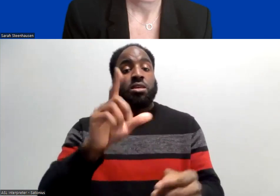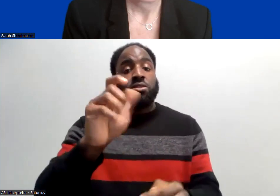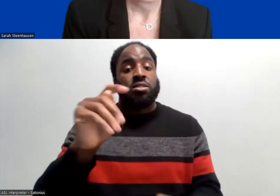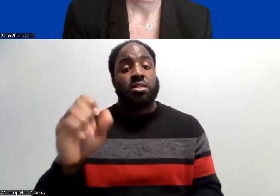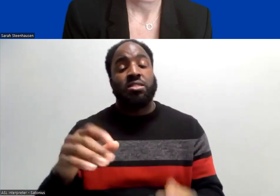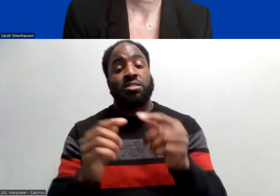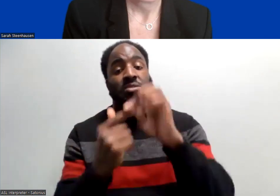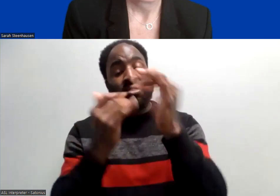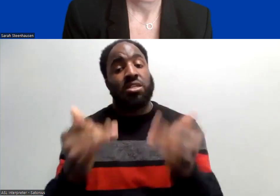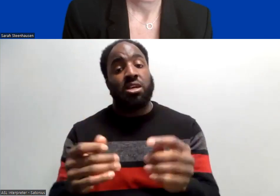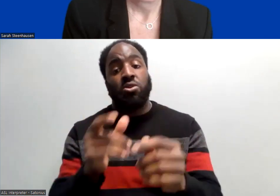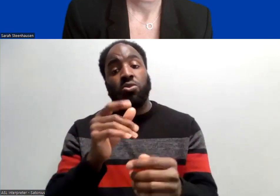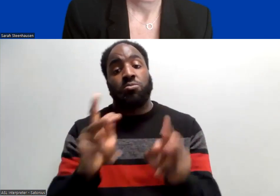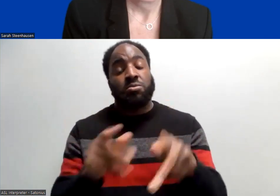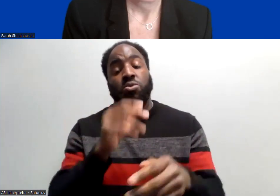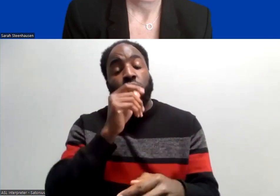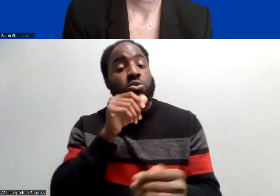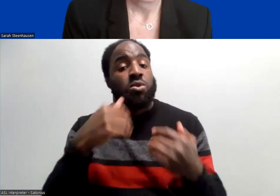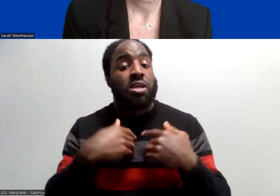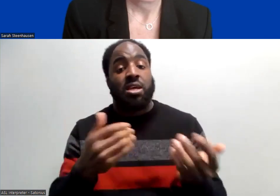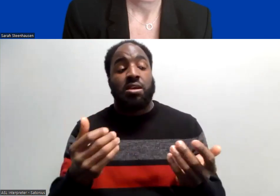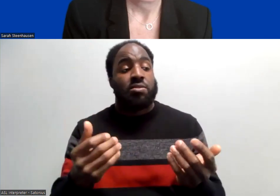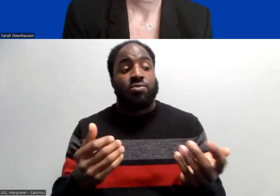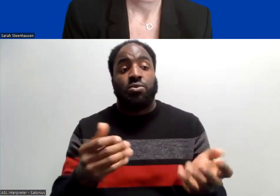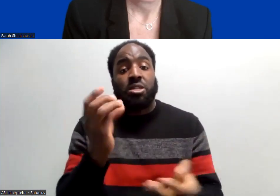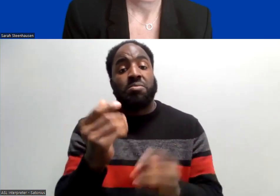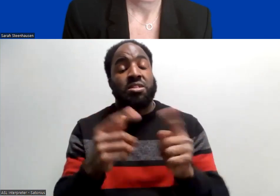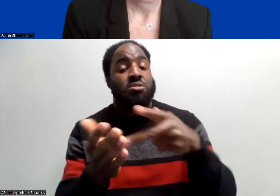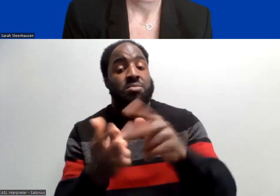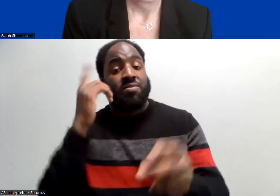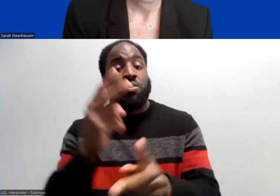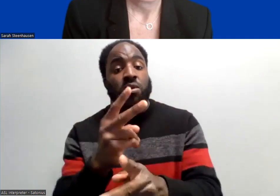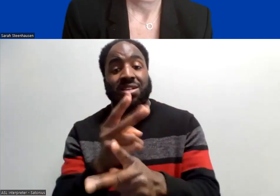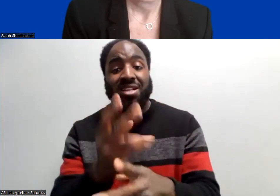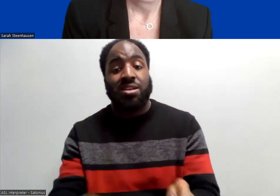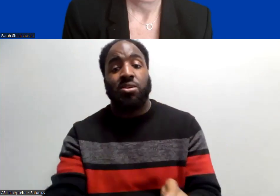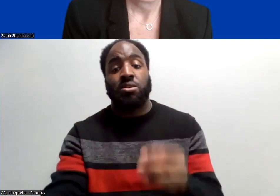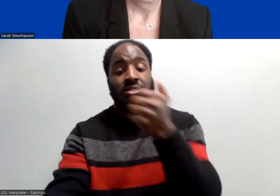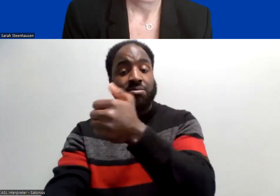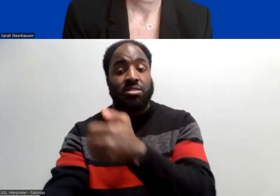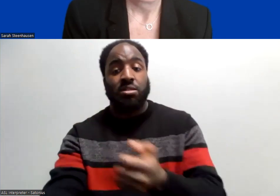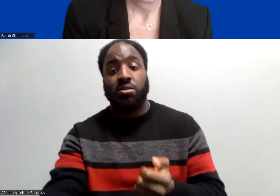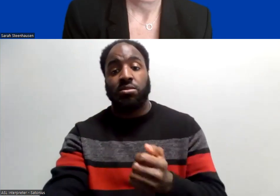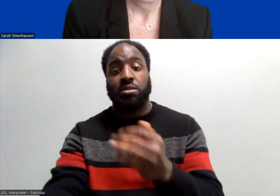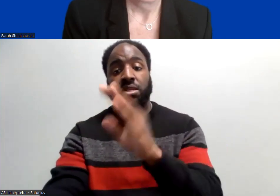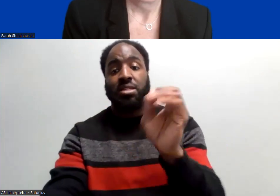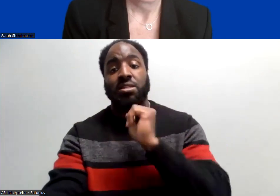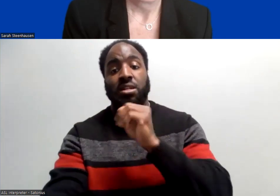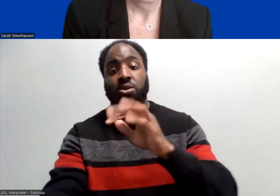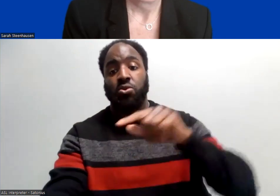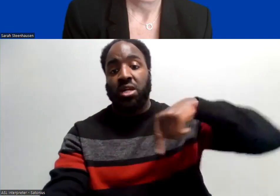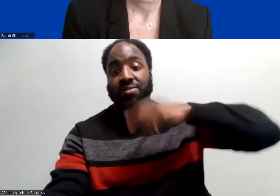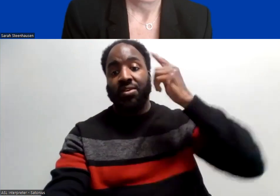who don't have access at all. They're not wealthy enough to pay for care themselves, and they're not qualifying for